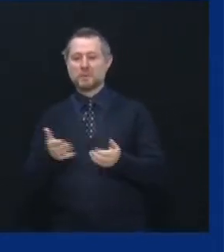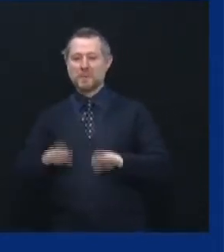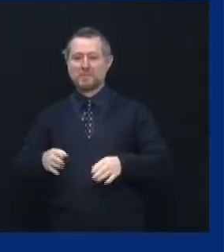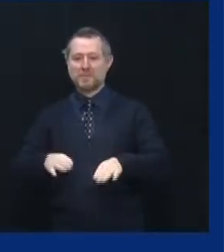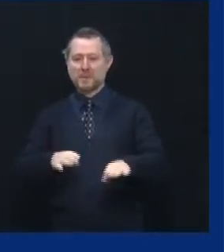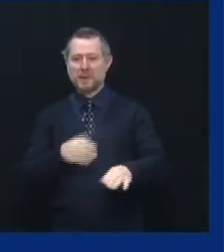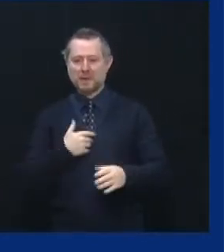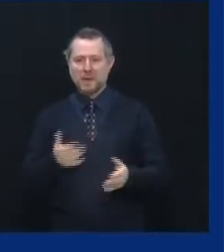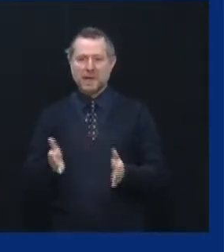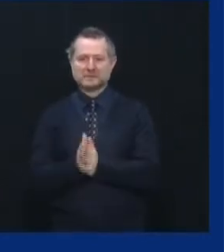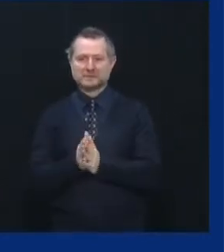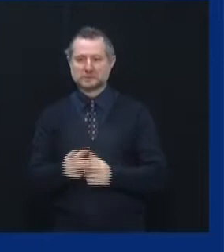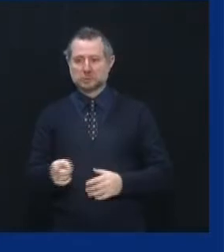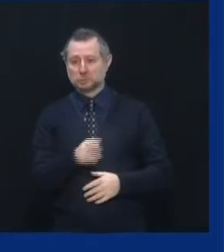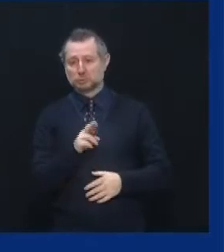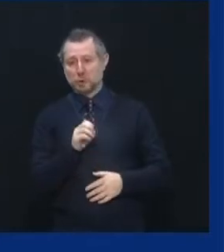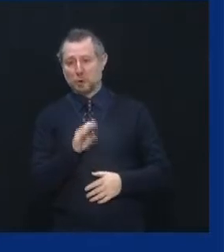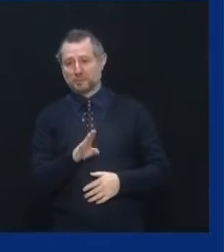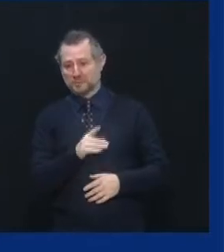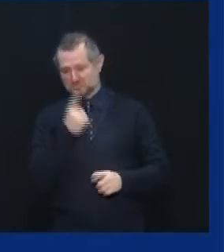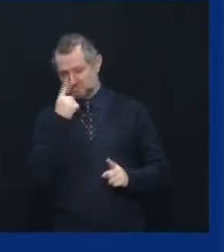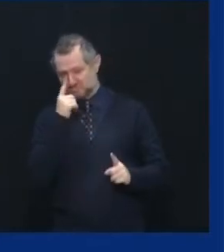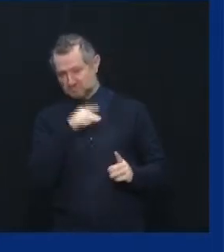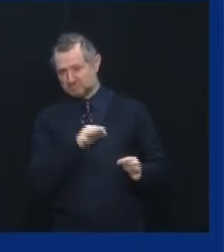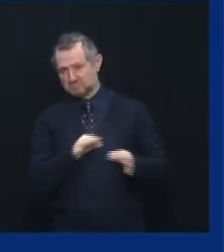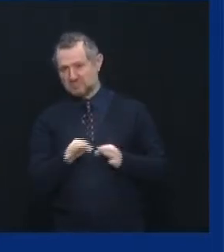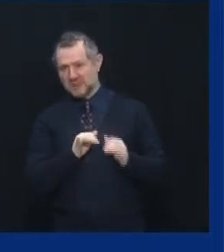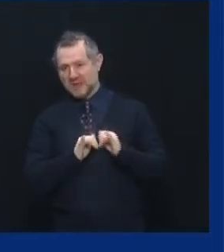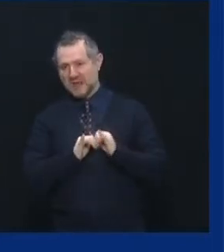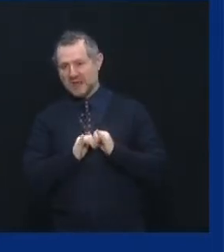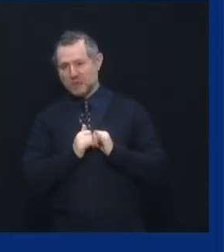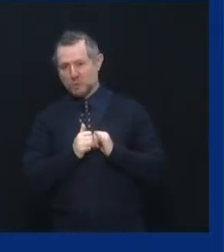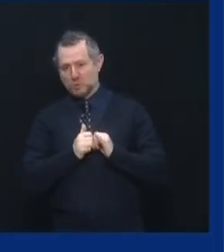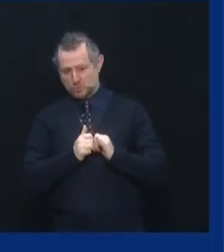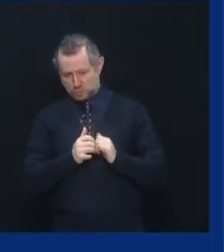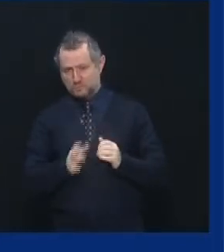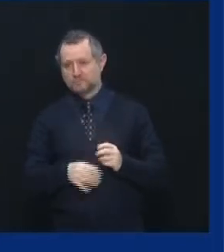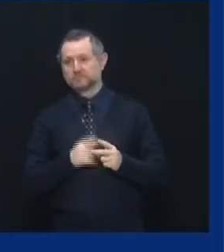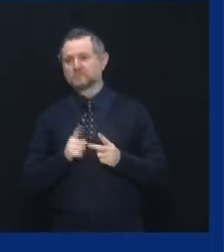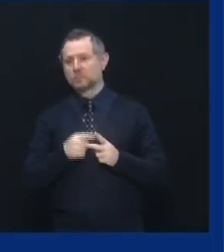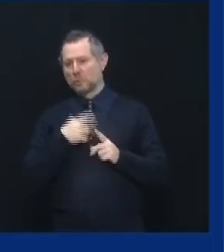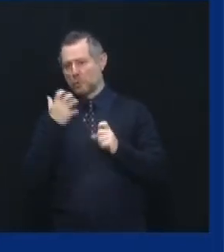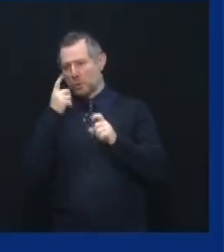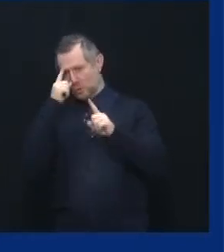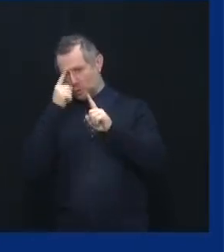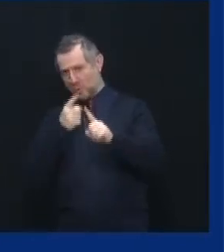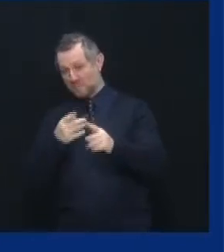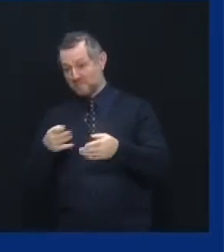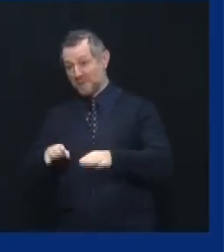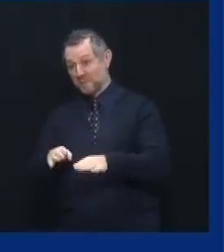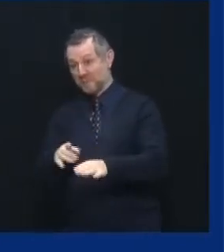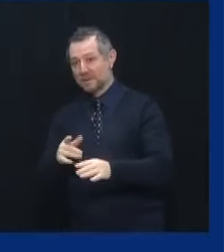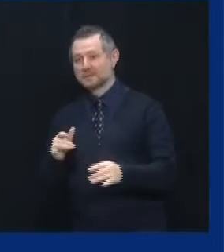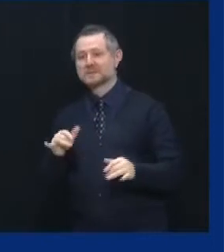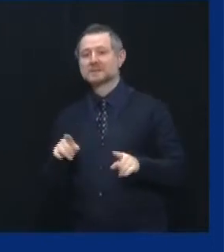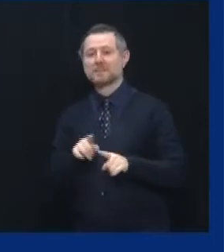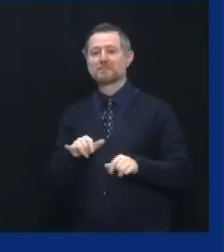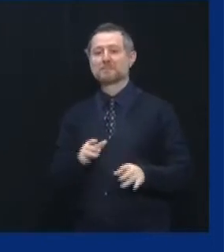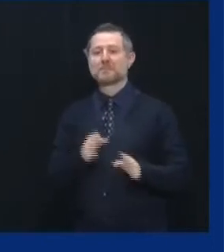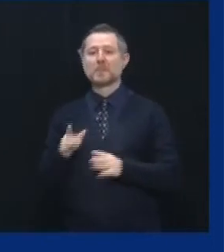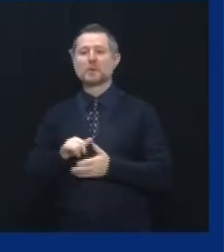to explain how we want to do sports betting. We want to do sports betting the way the state runs the lottery,